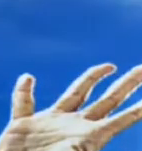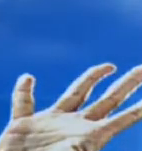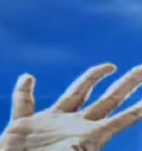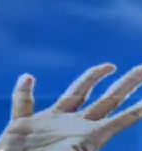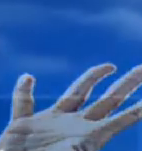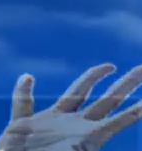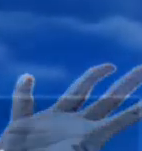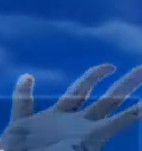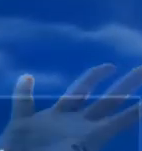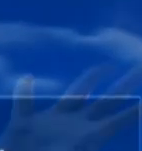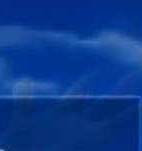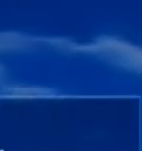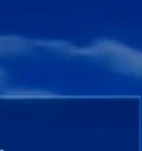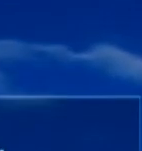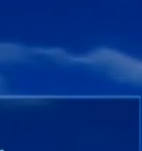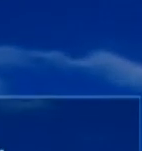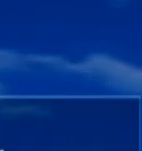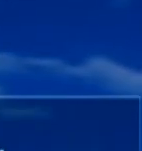He is our God.